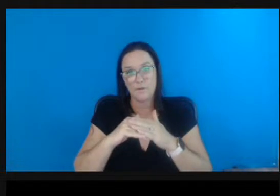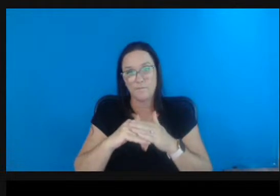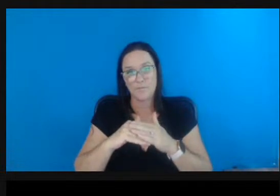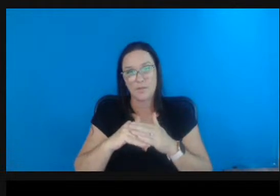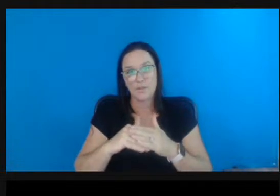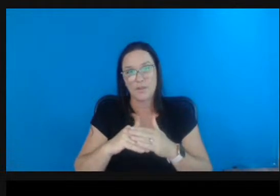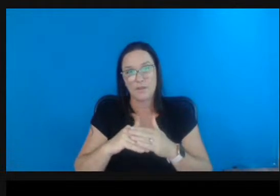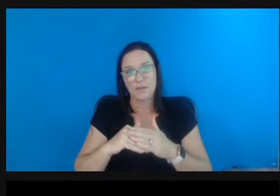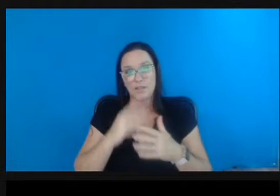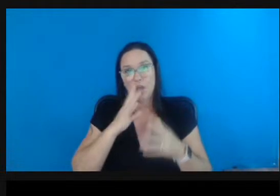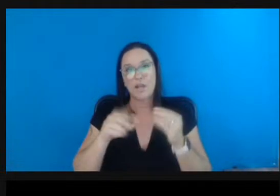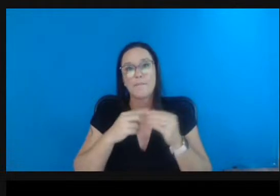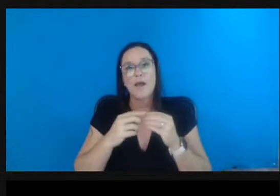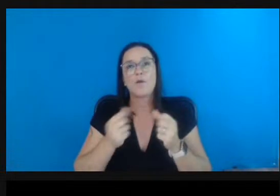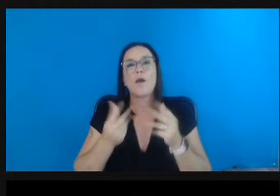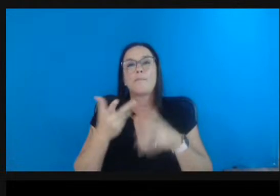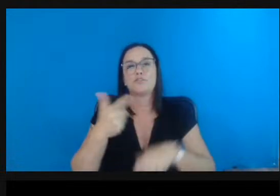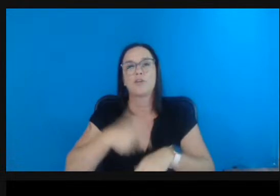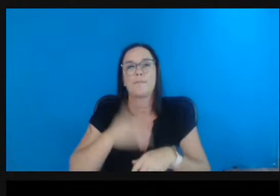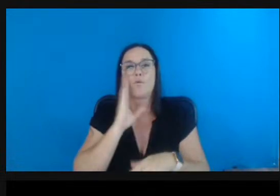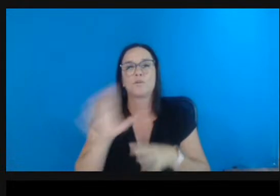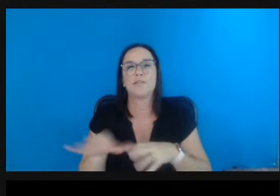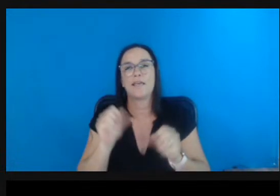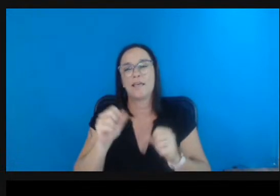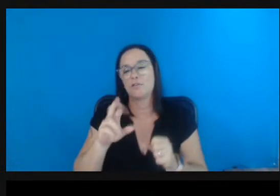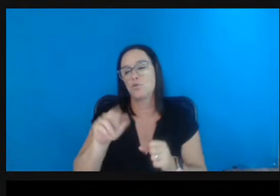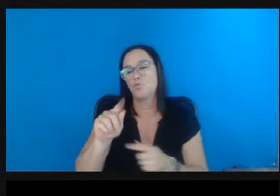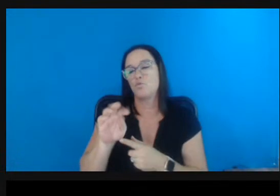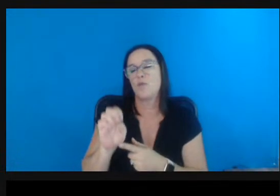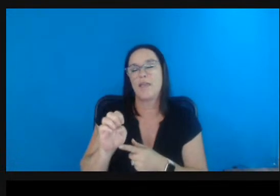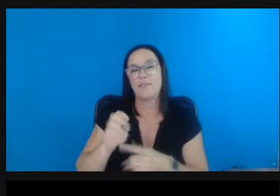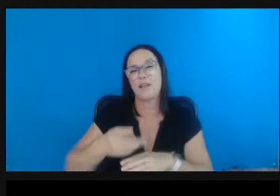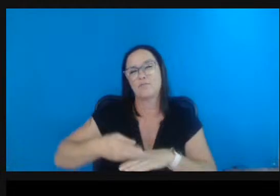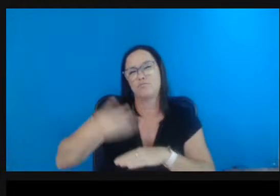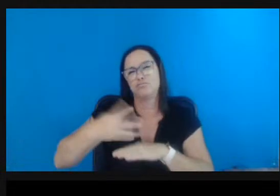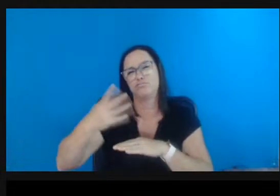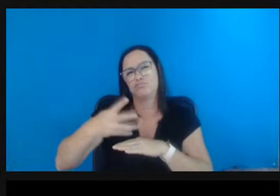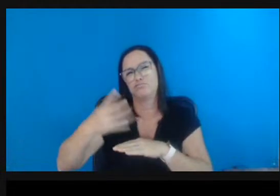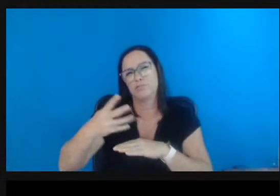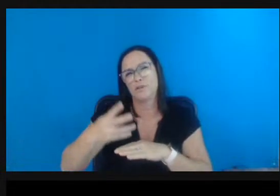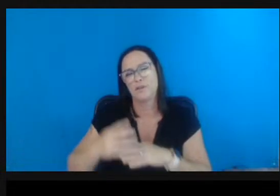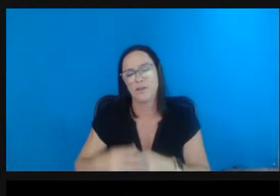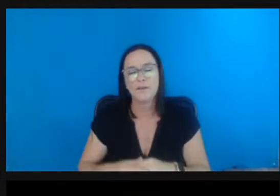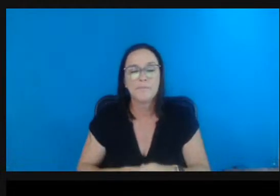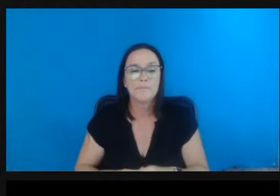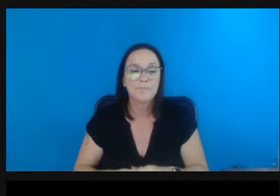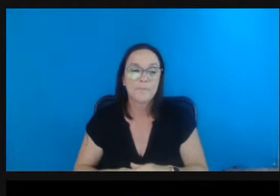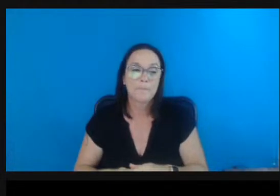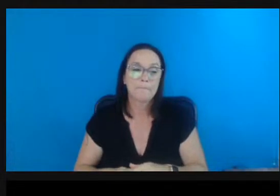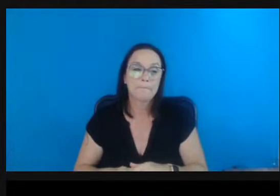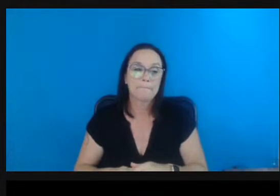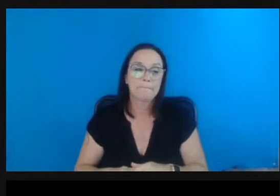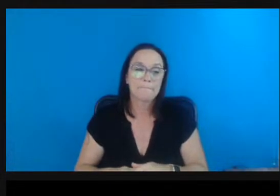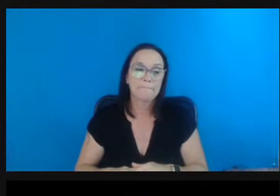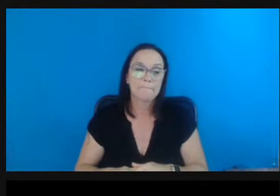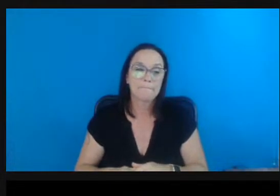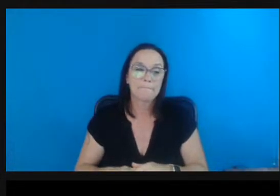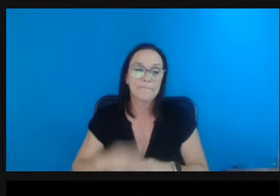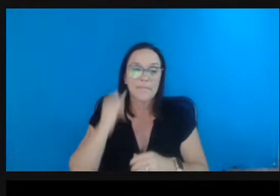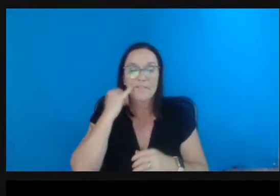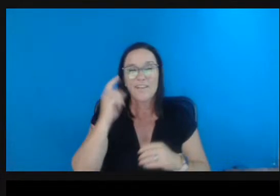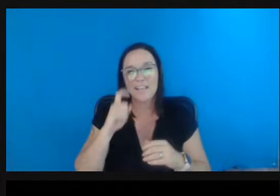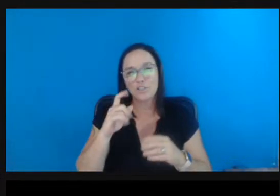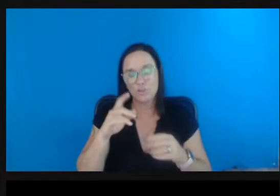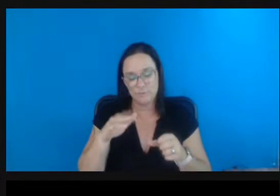takes. Right. Because it's the rate that it's coming in and how much it's building up, and so that's where I think, if it's having to fill not the